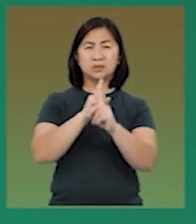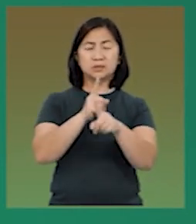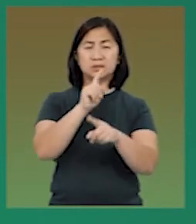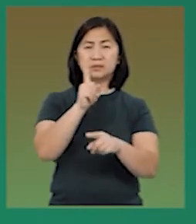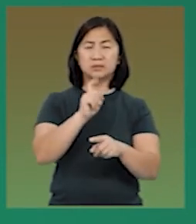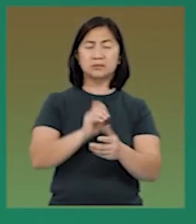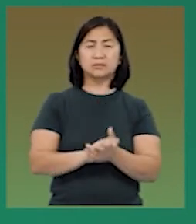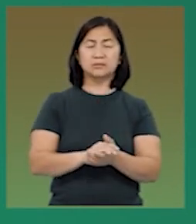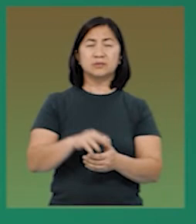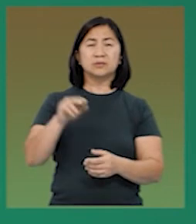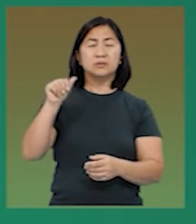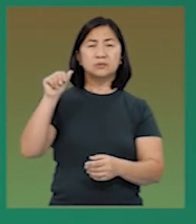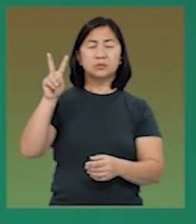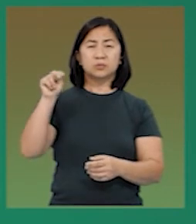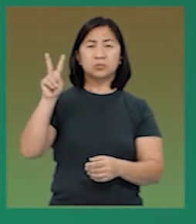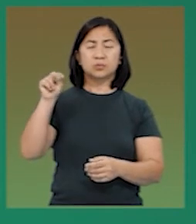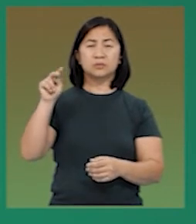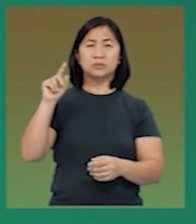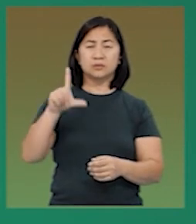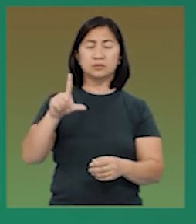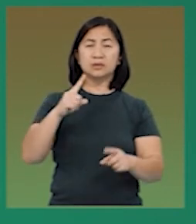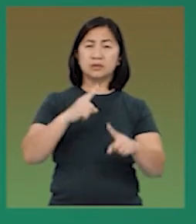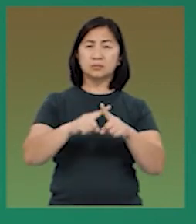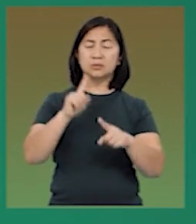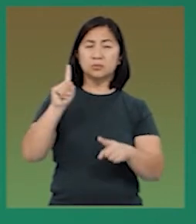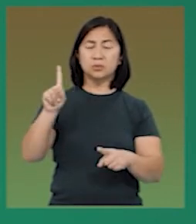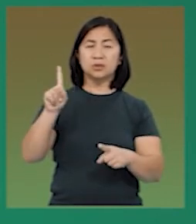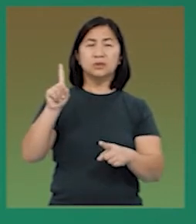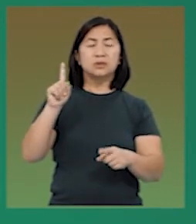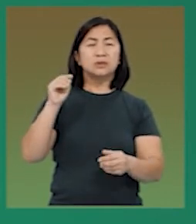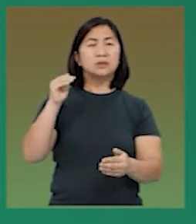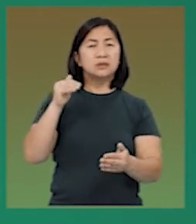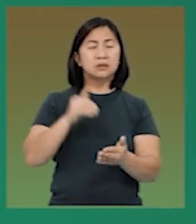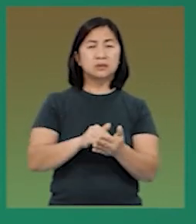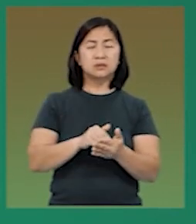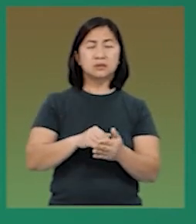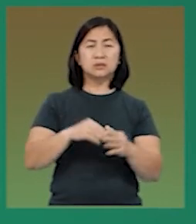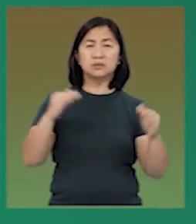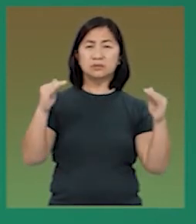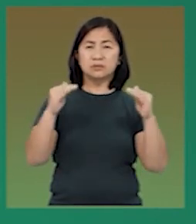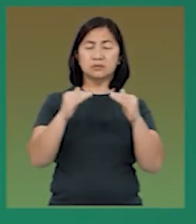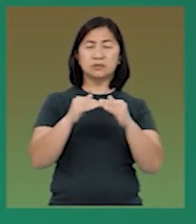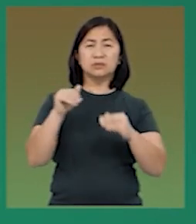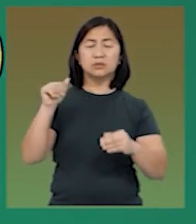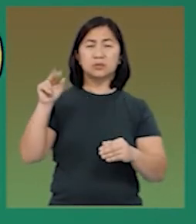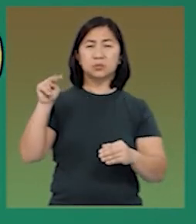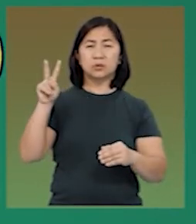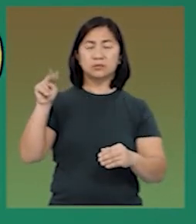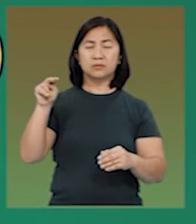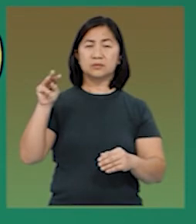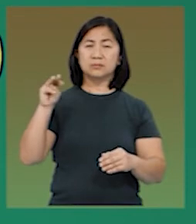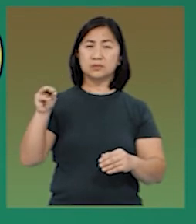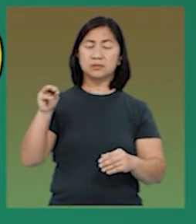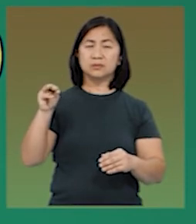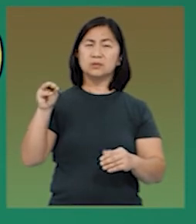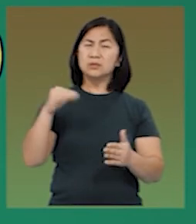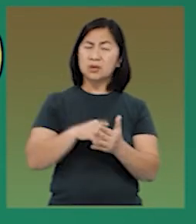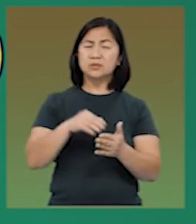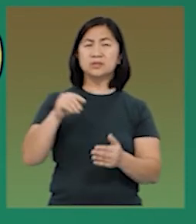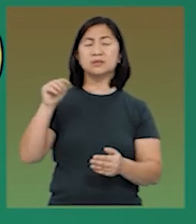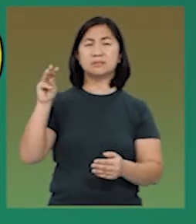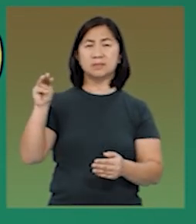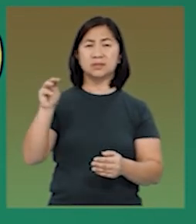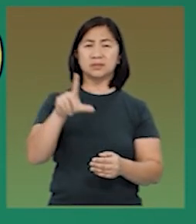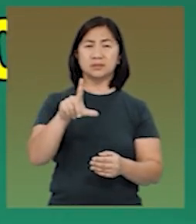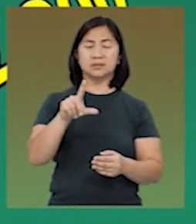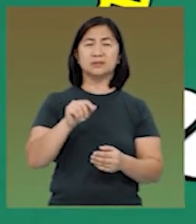sagot? 12 liters times 1,000 is equal to 12,000 milliliters